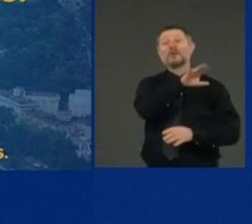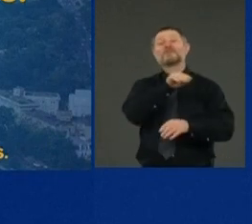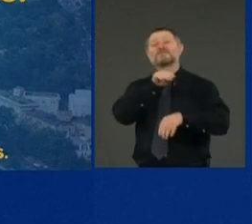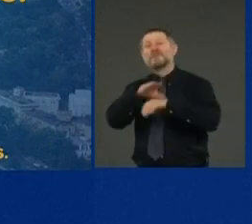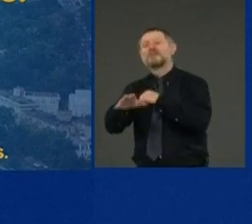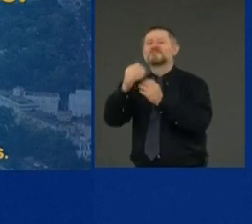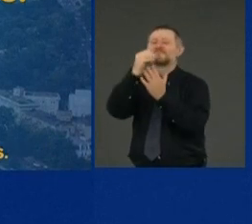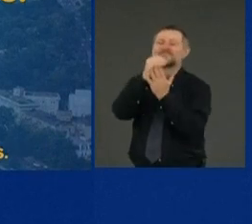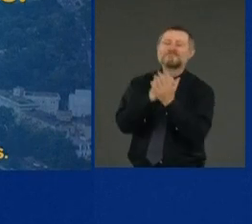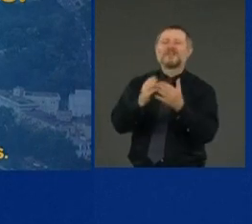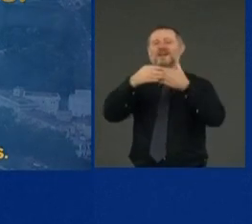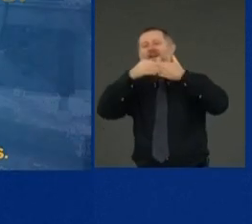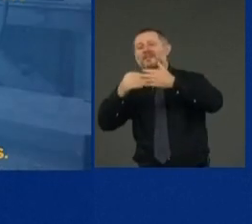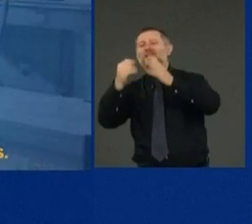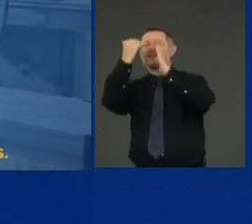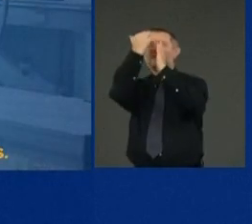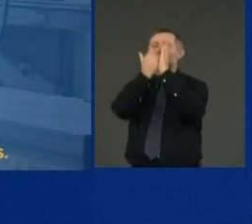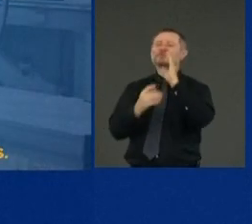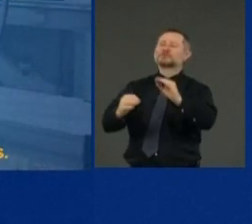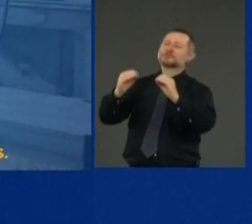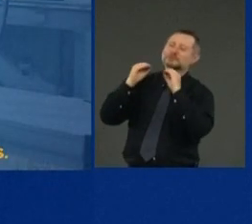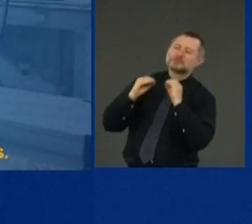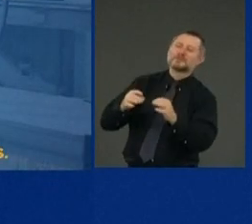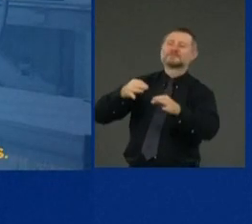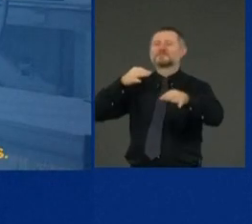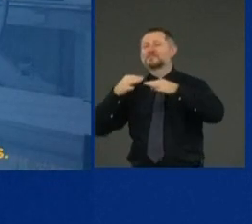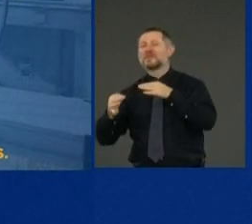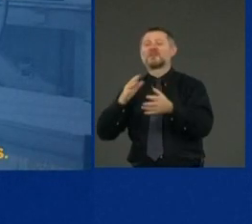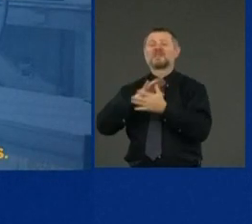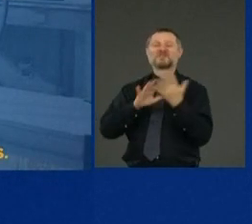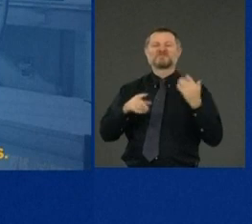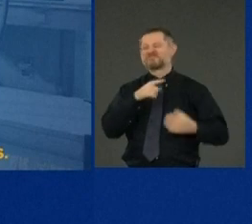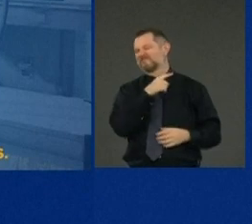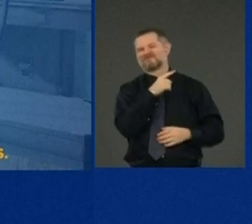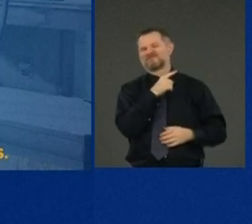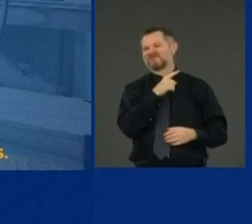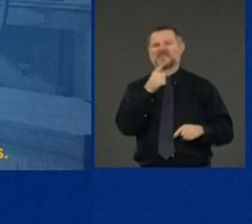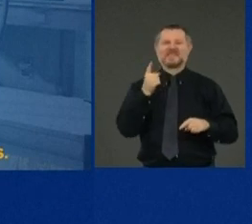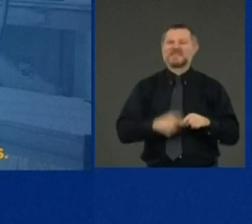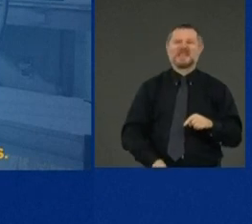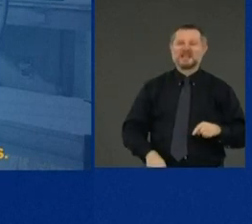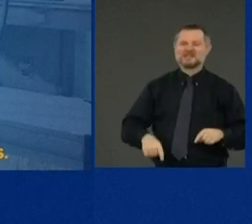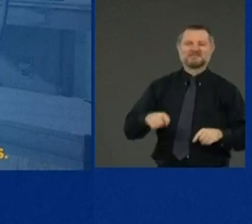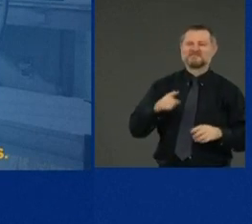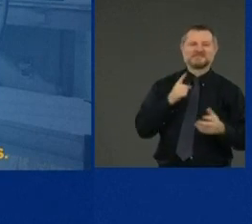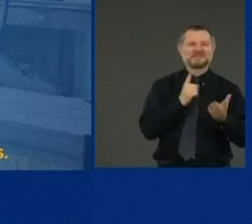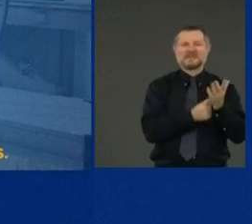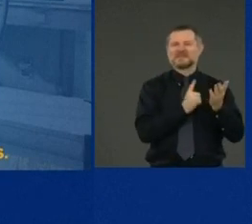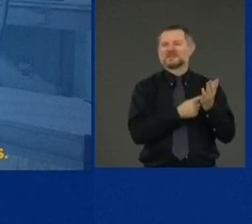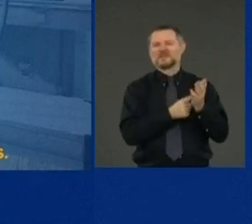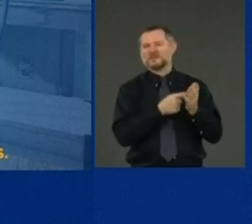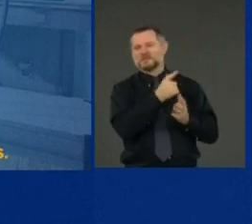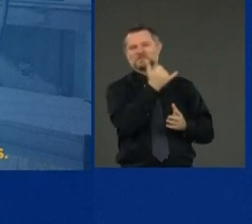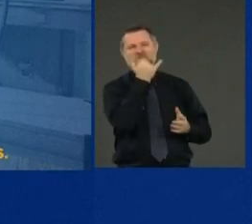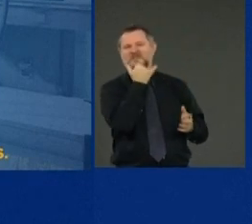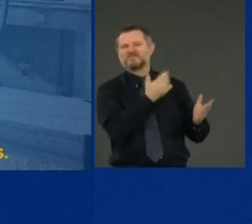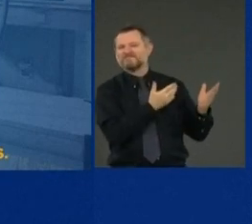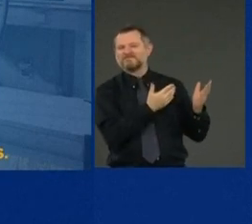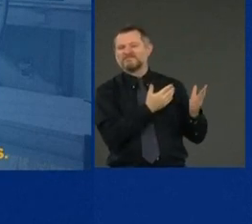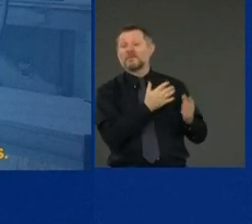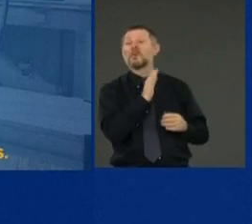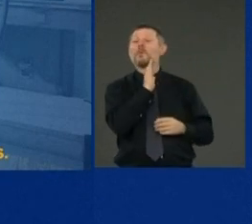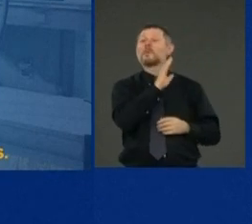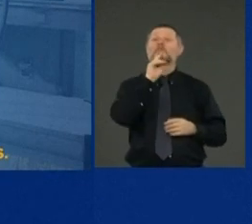their doctrine is an undeniable mistake. It is a political theory, a